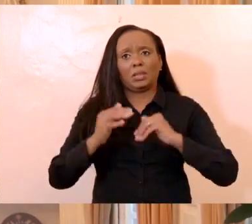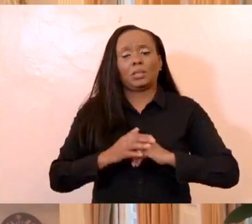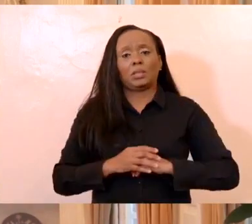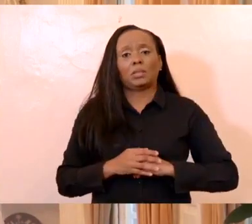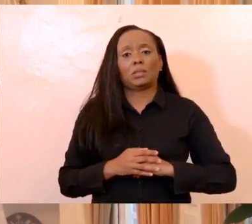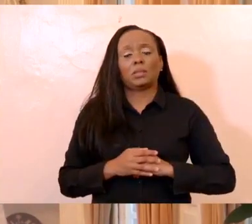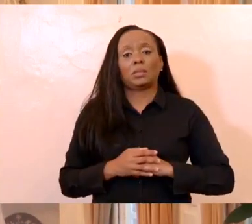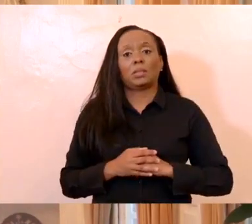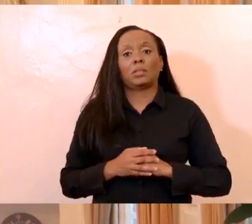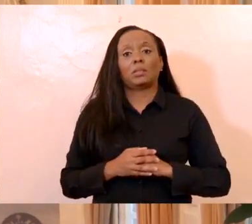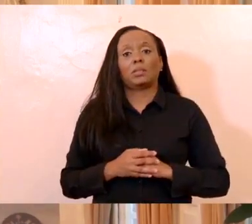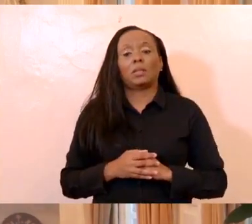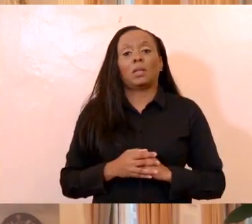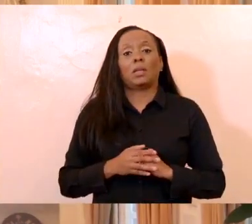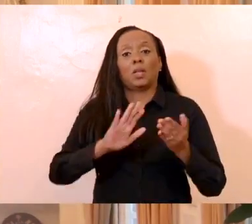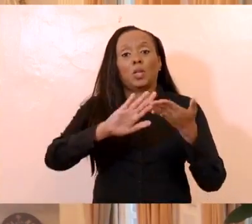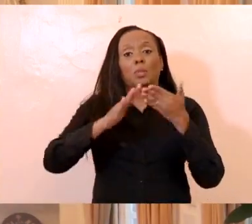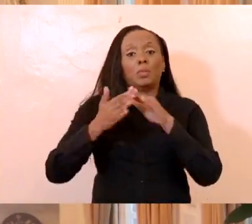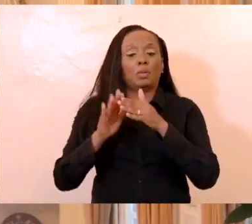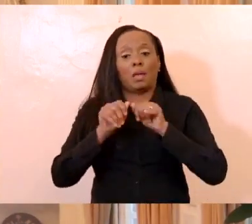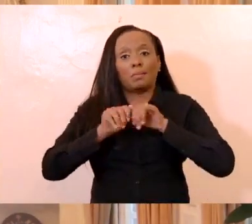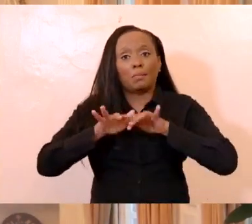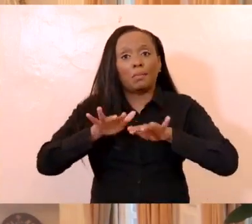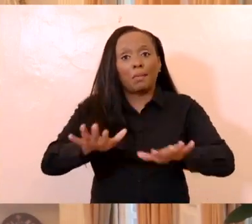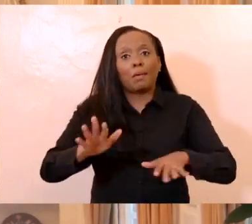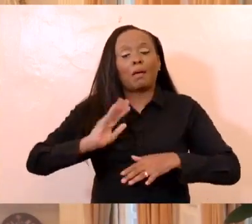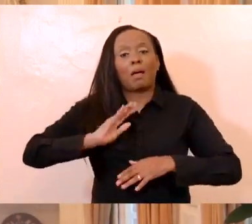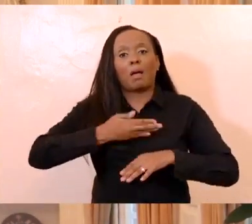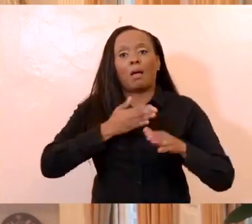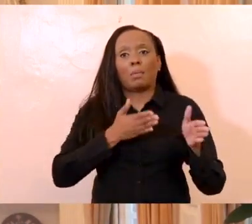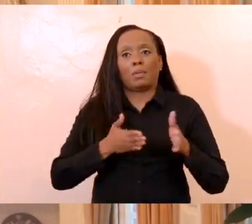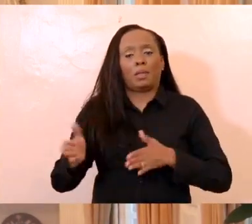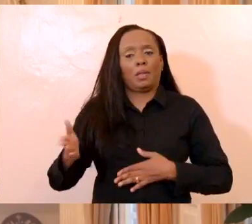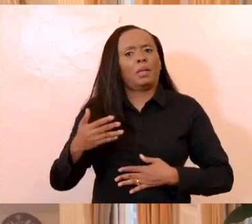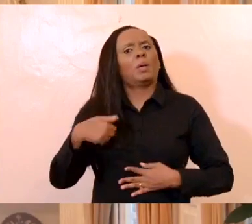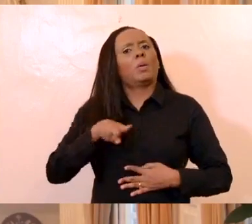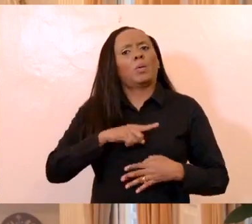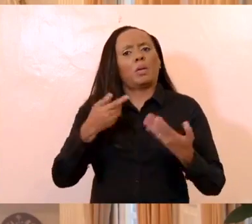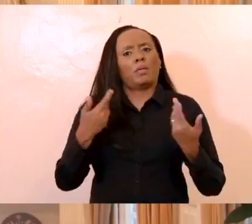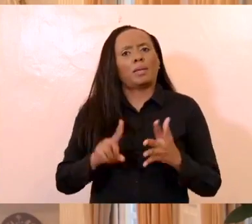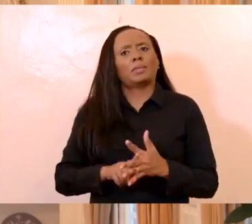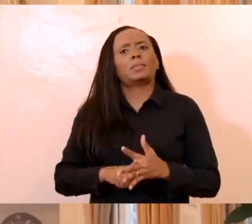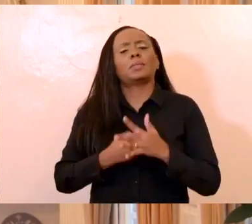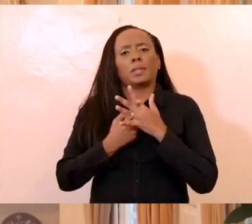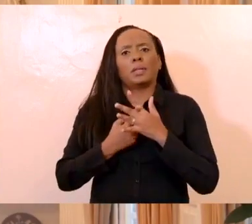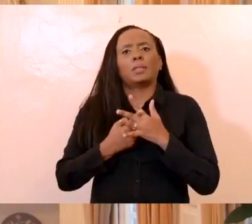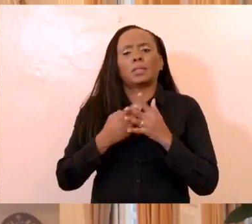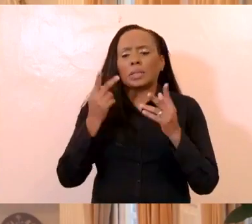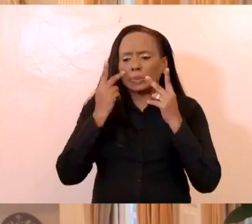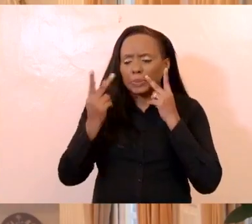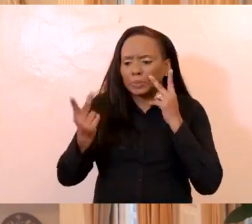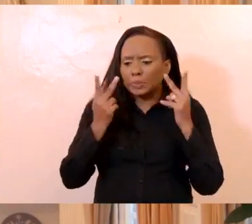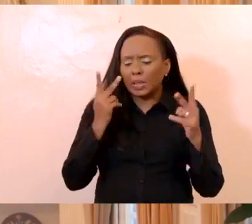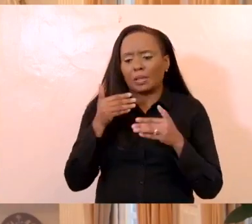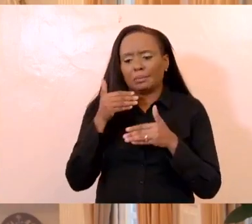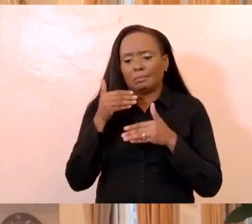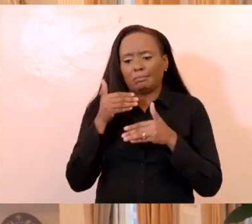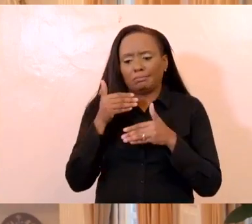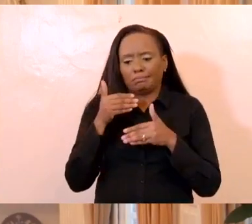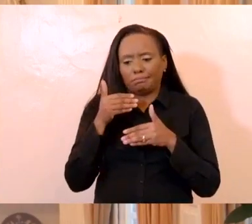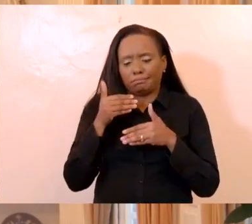one that we have started to activate without even recognizing community transmission, and that is